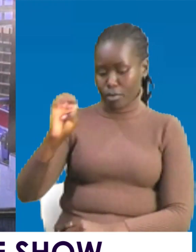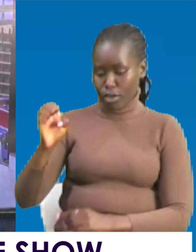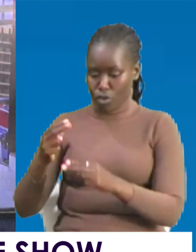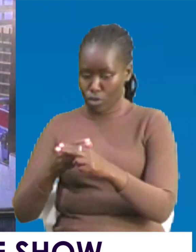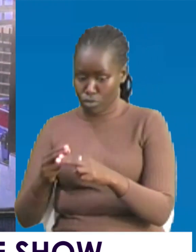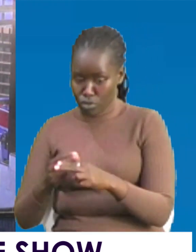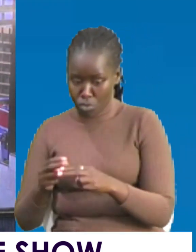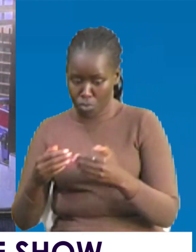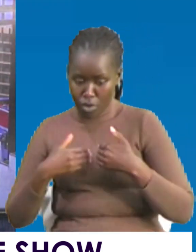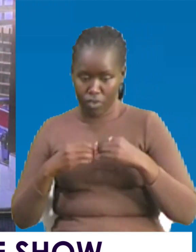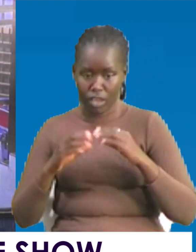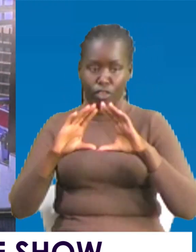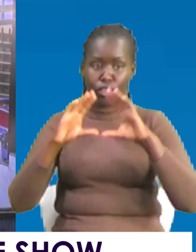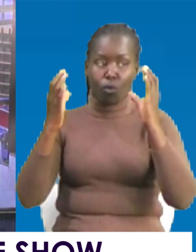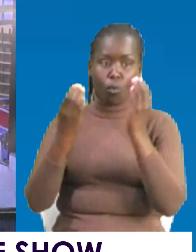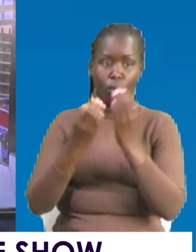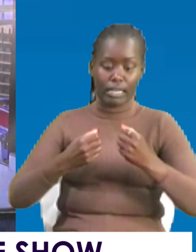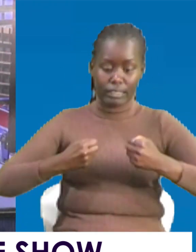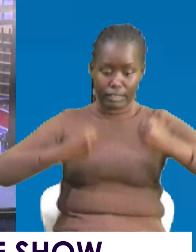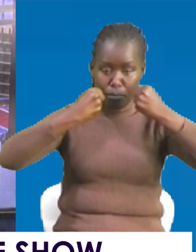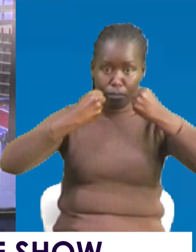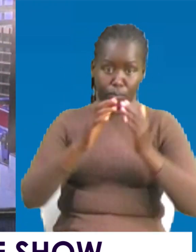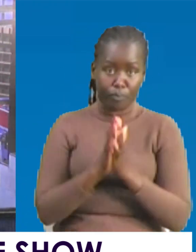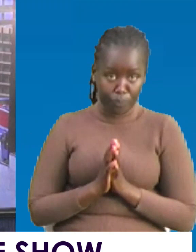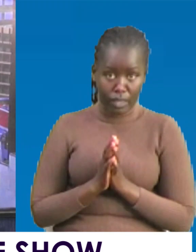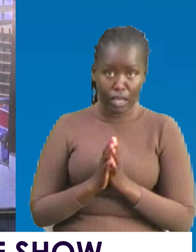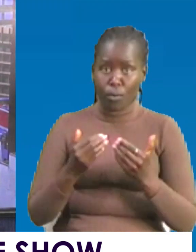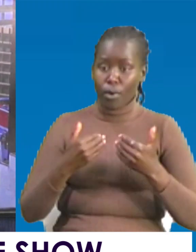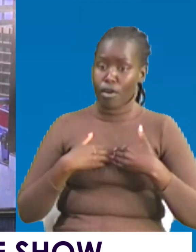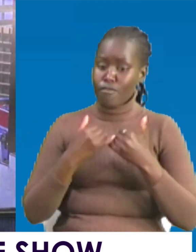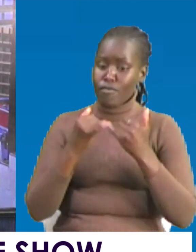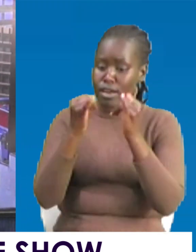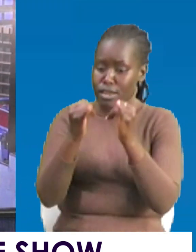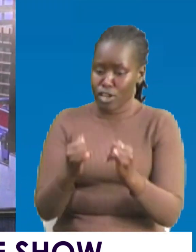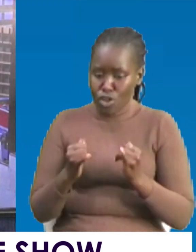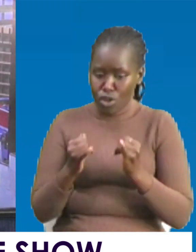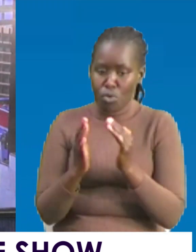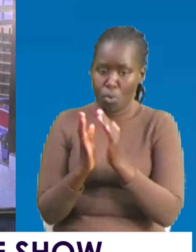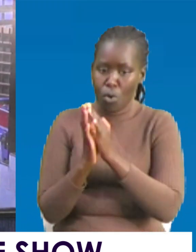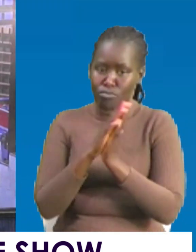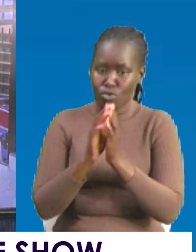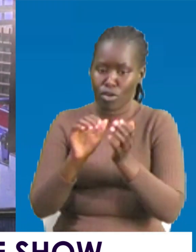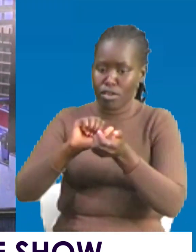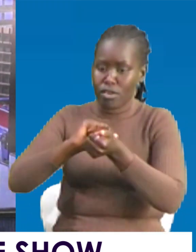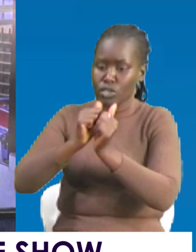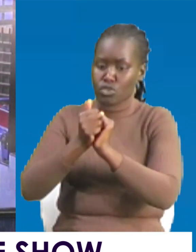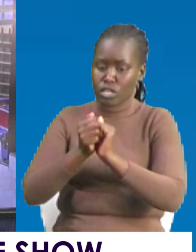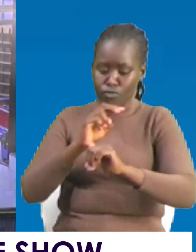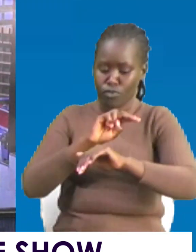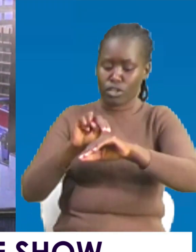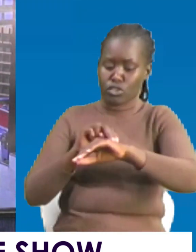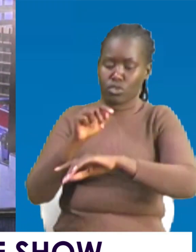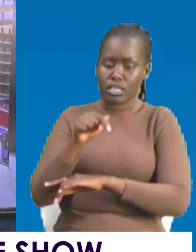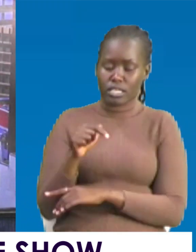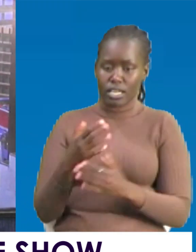in the World Cup. There is some kind of new legacy being formed for this nation.